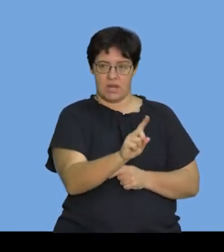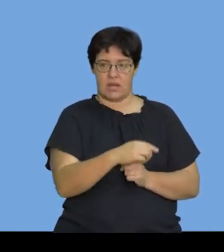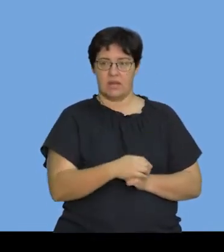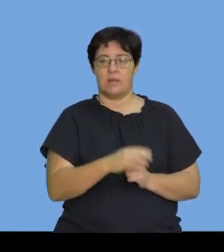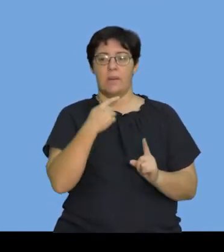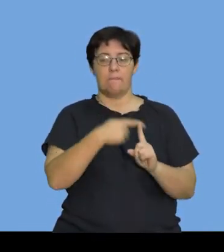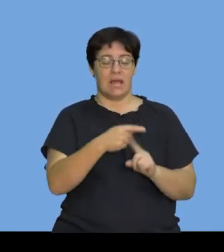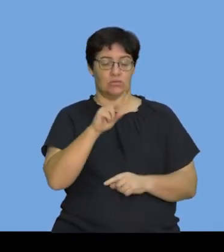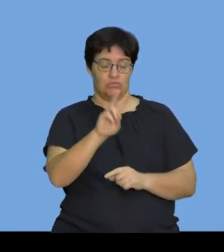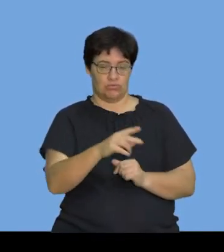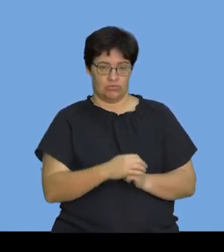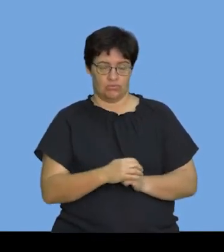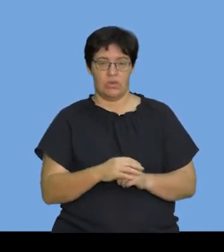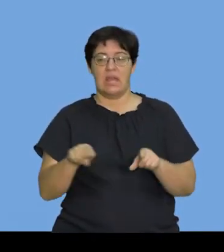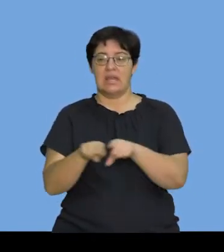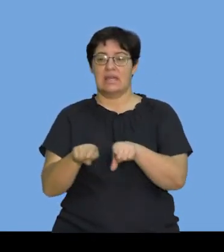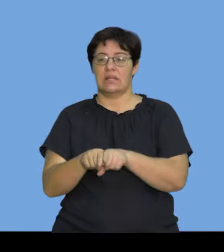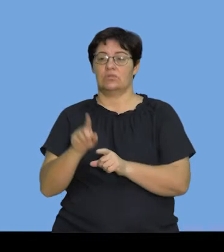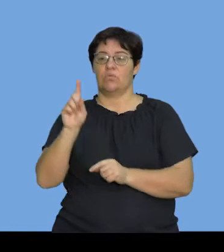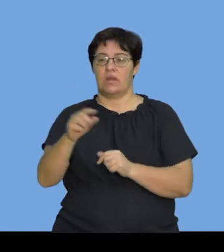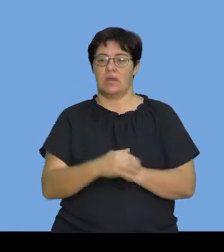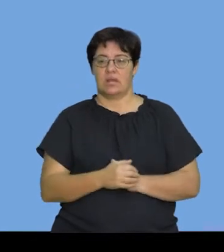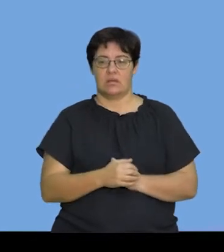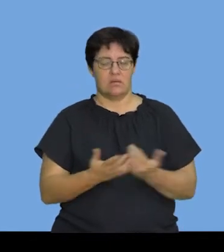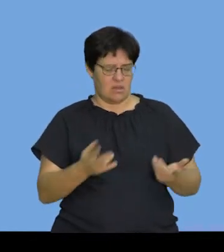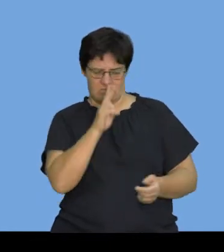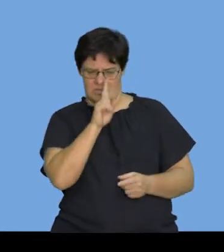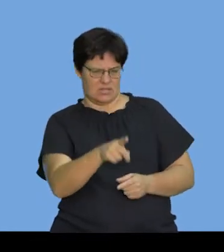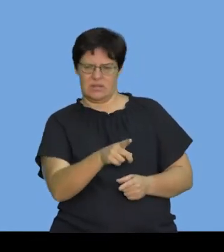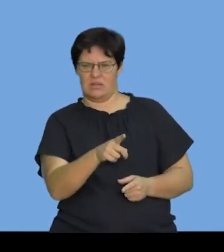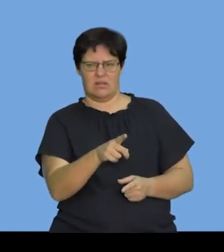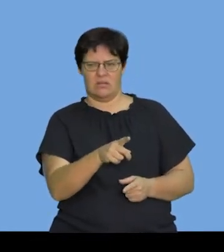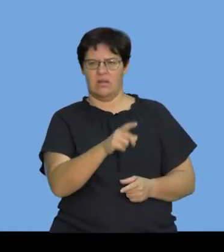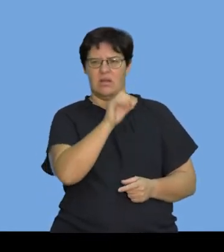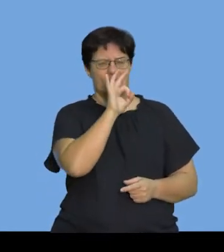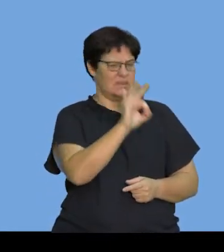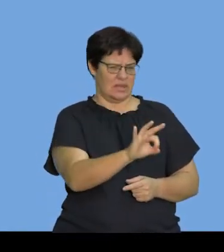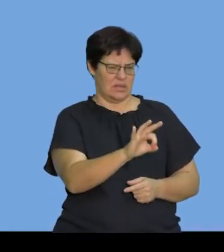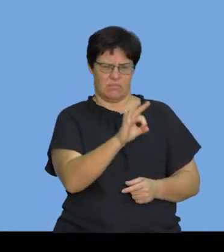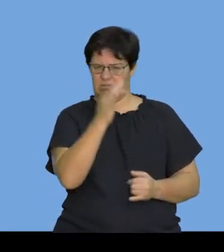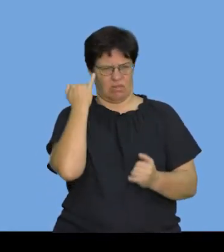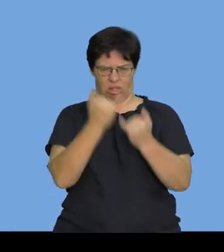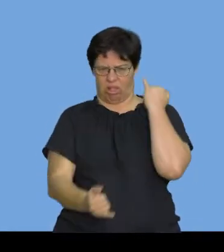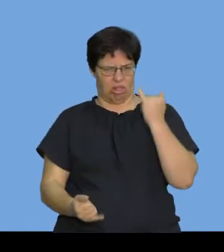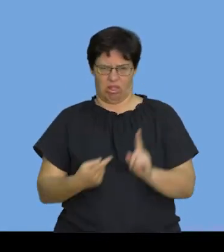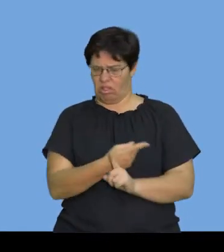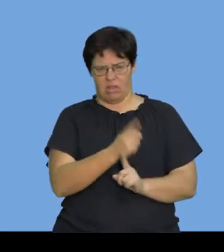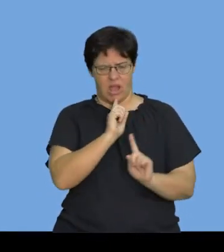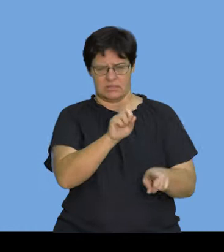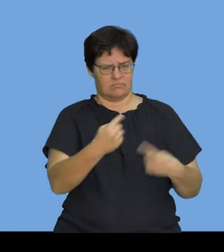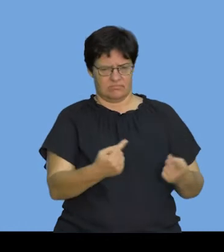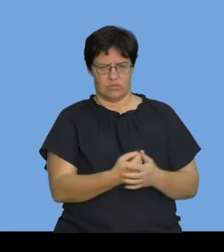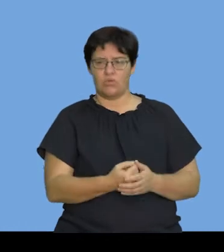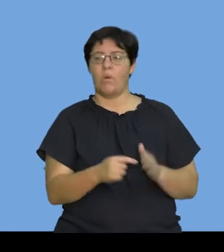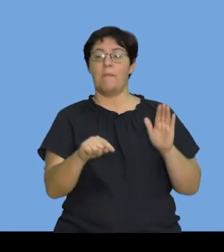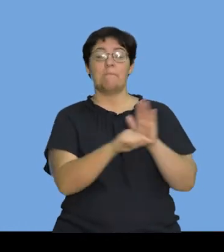2 equal to 1. So already you can see it's 3, which is definitely not equal to 1. So minus 2, we